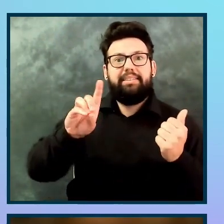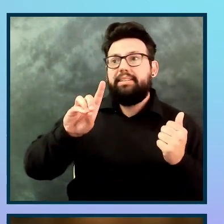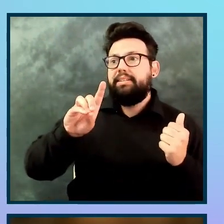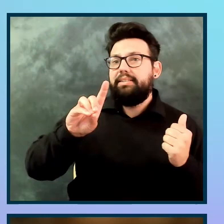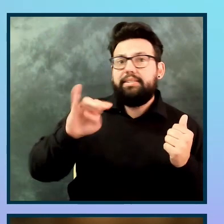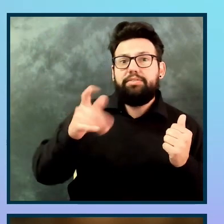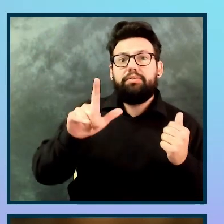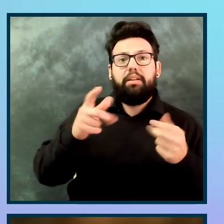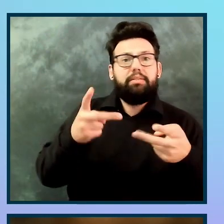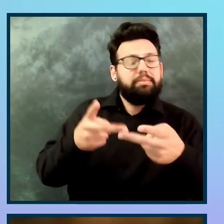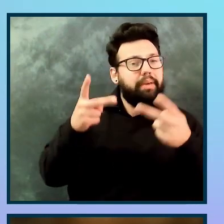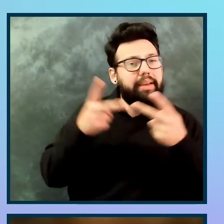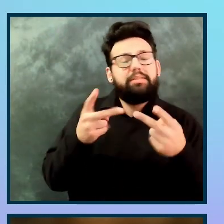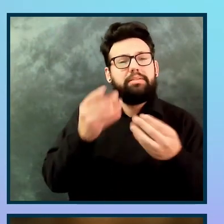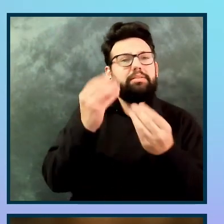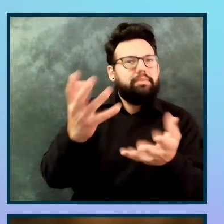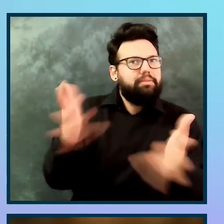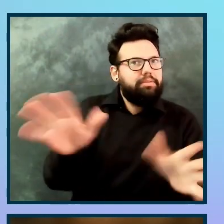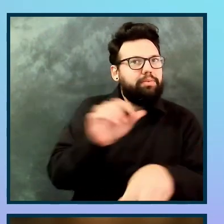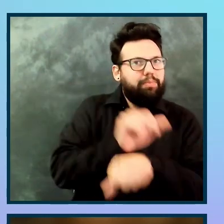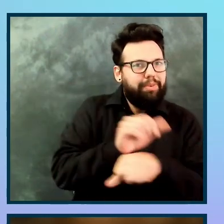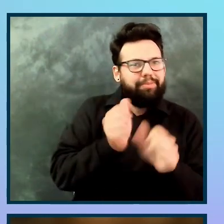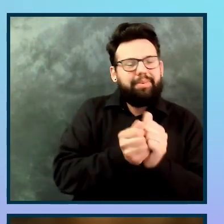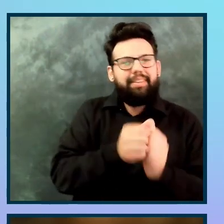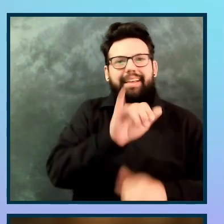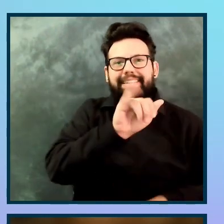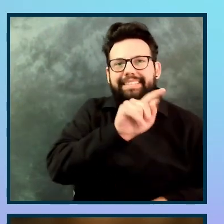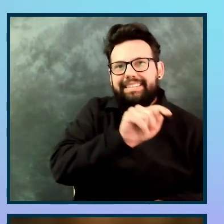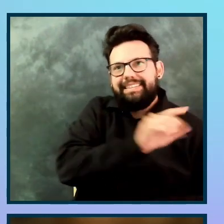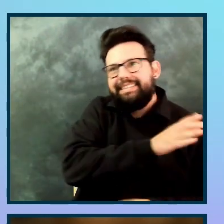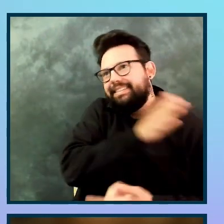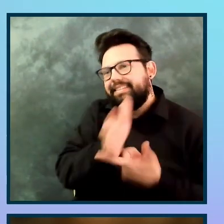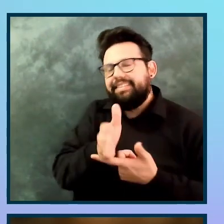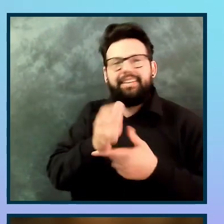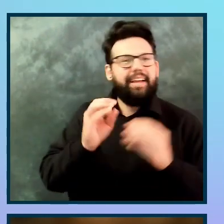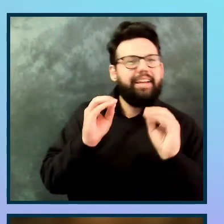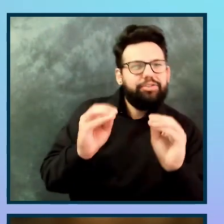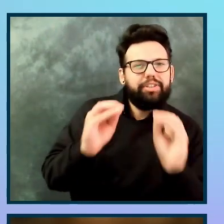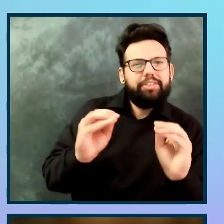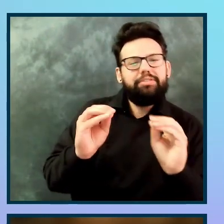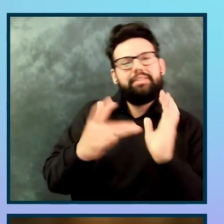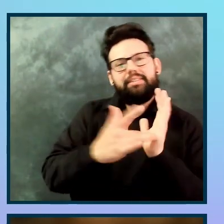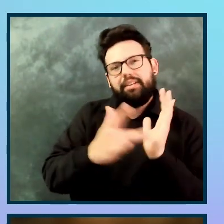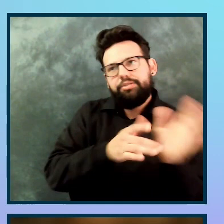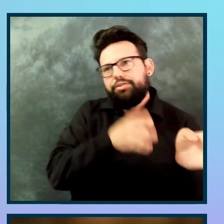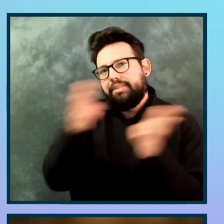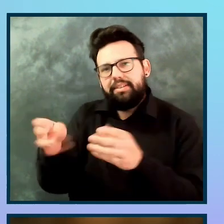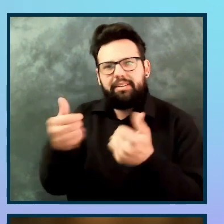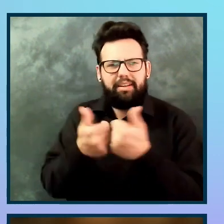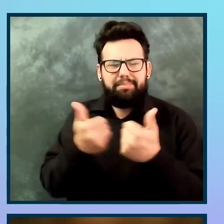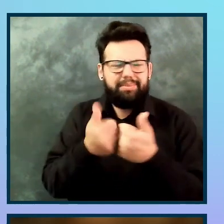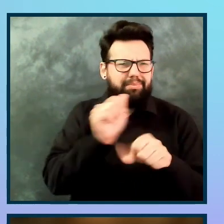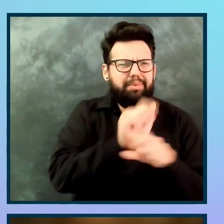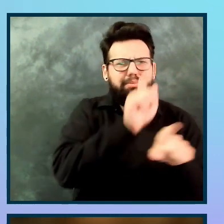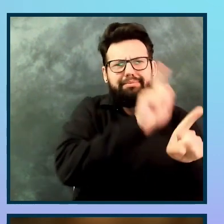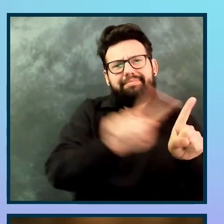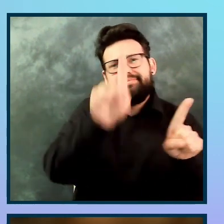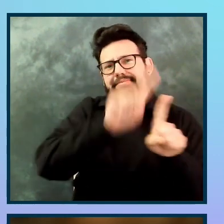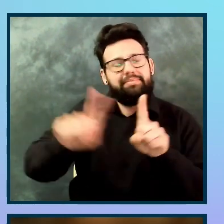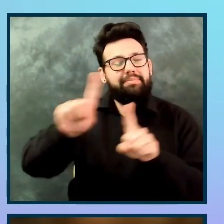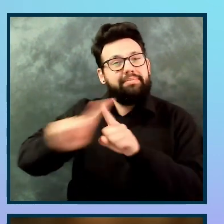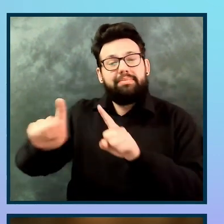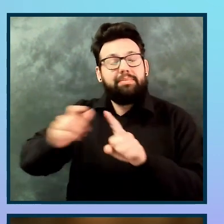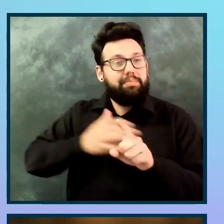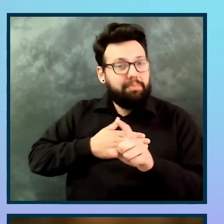I mentioned, I've worked in information technology, I've worked in educational technology, and I've worked in games. And the idea here is that